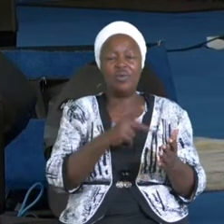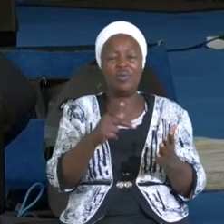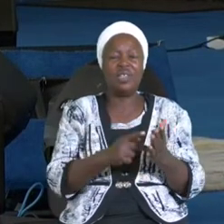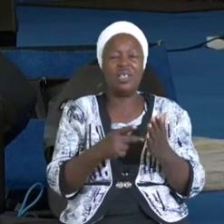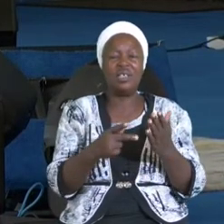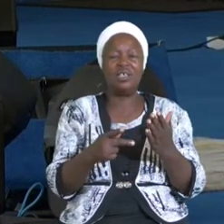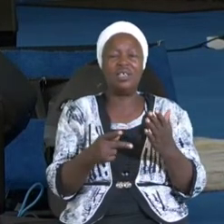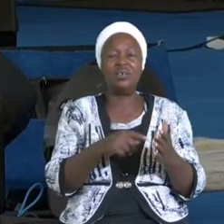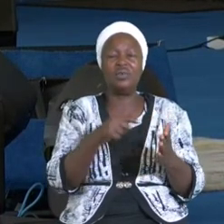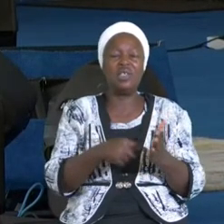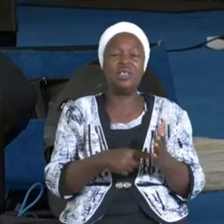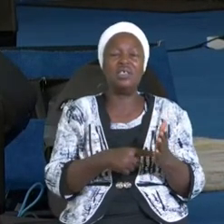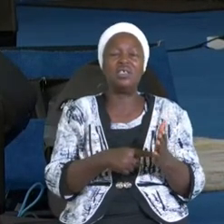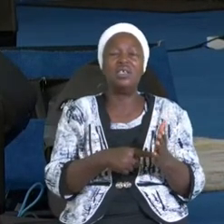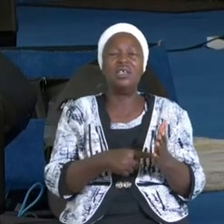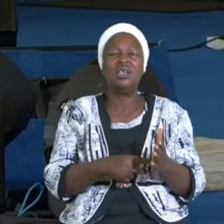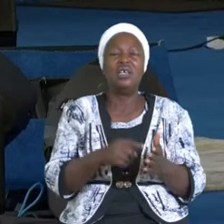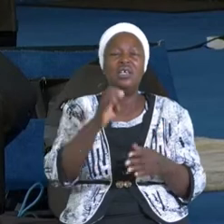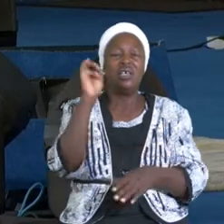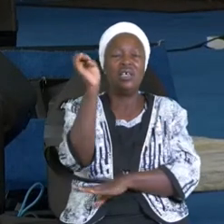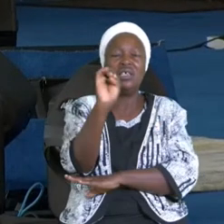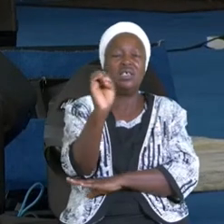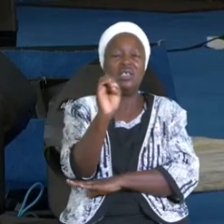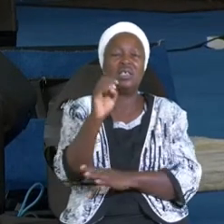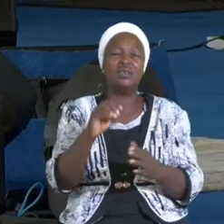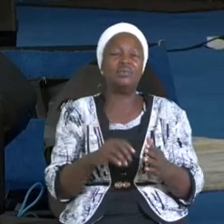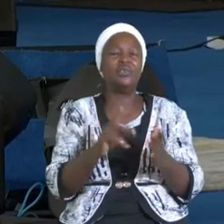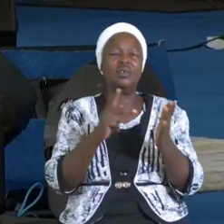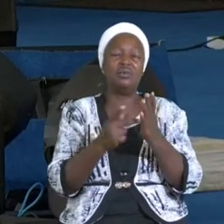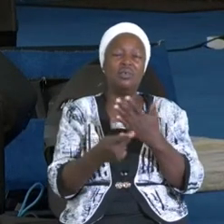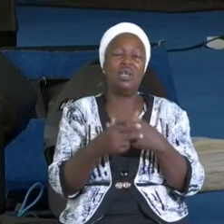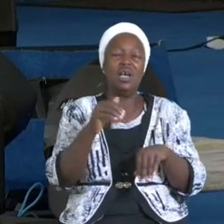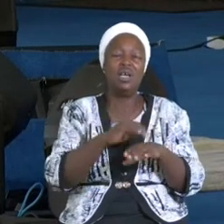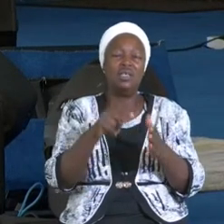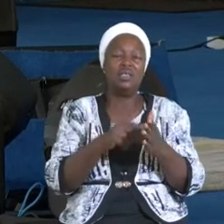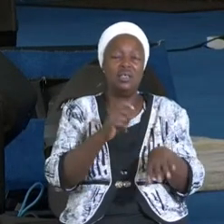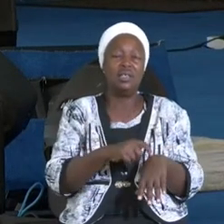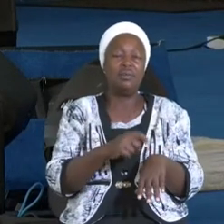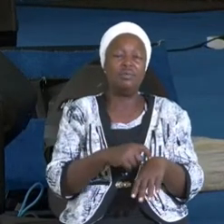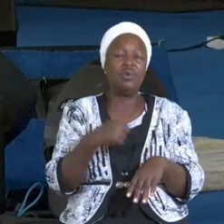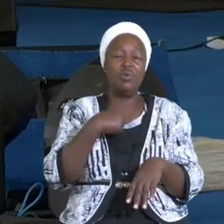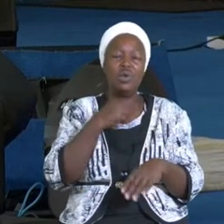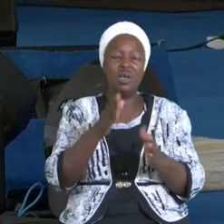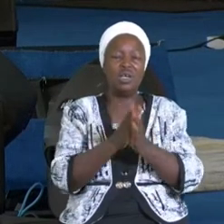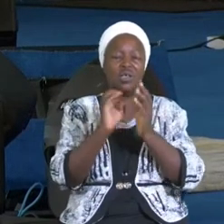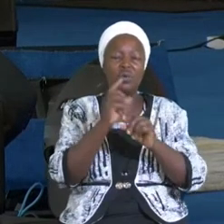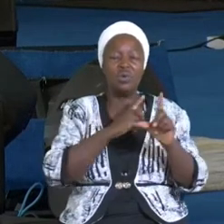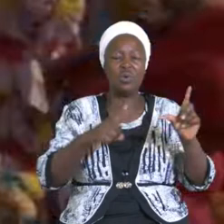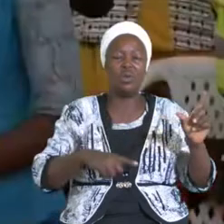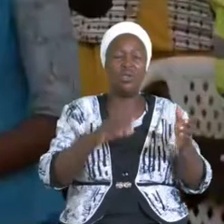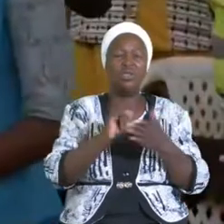retreat at this time. We're asking, O Lord, that your power,